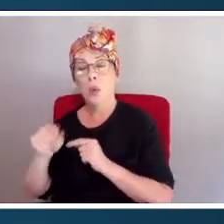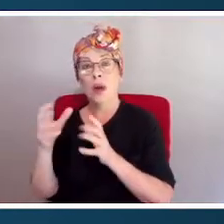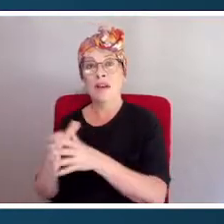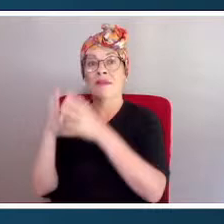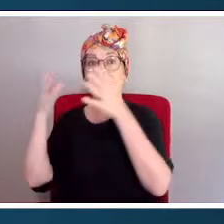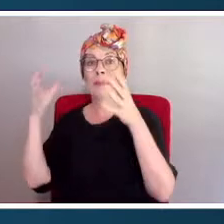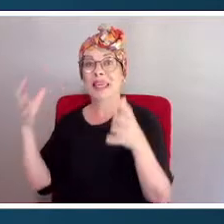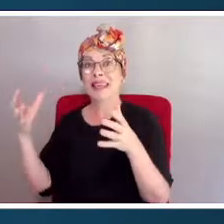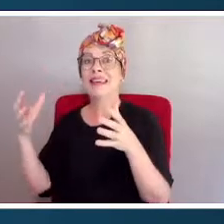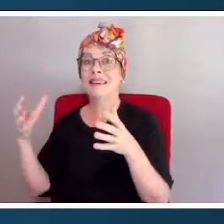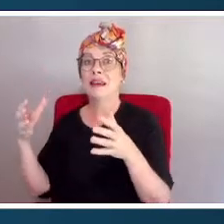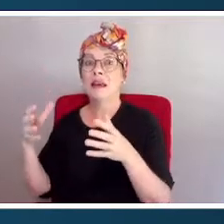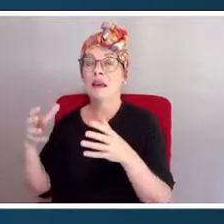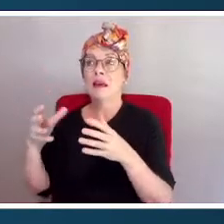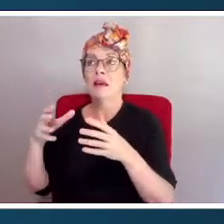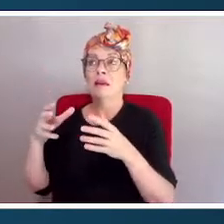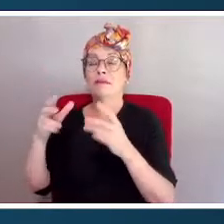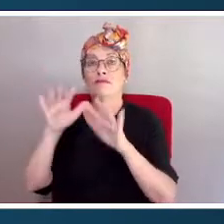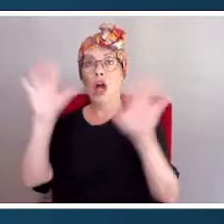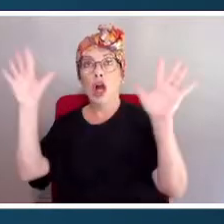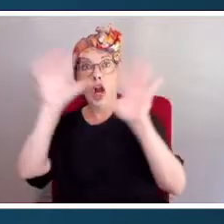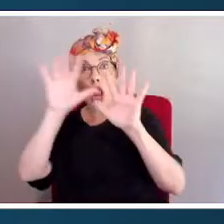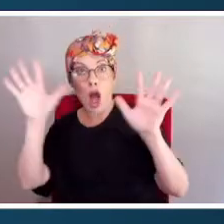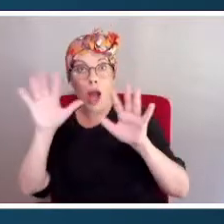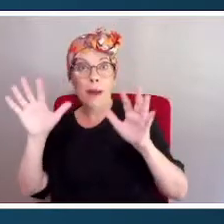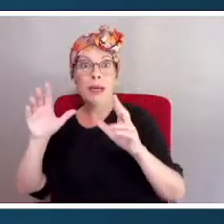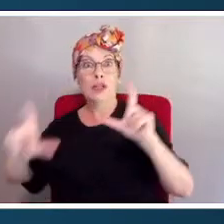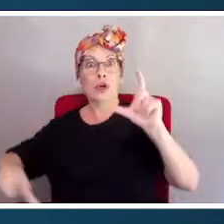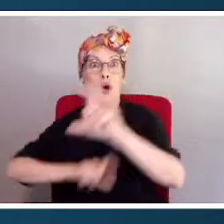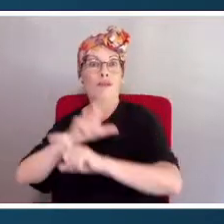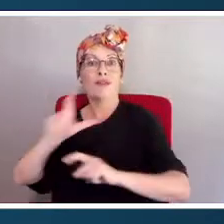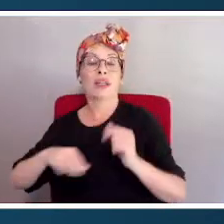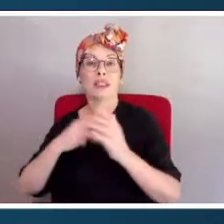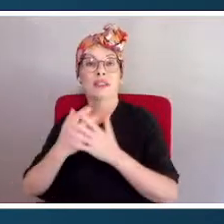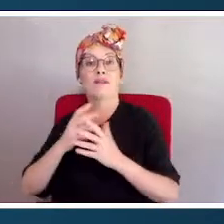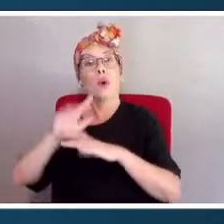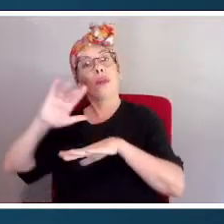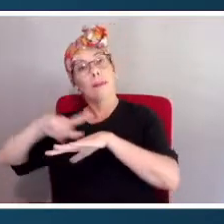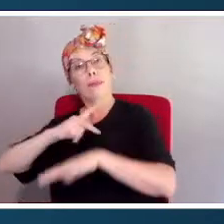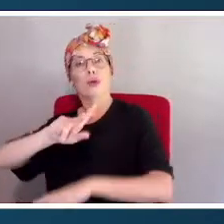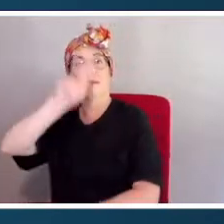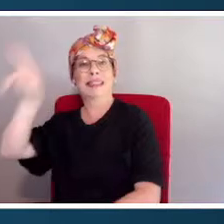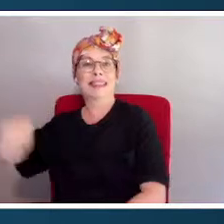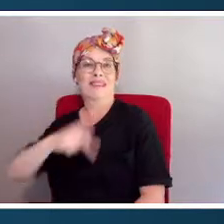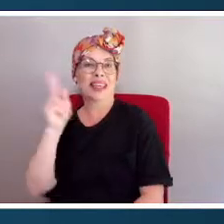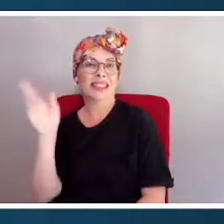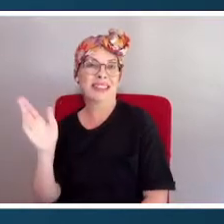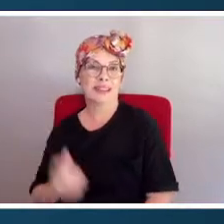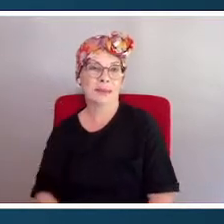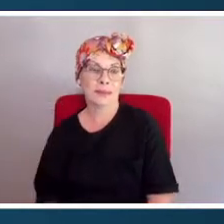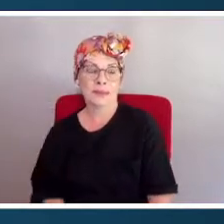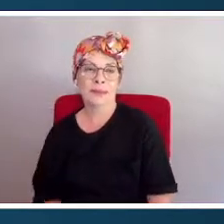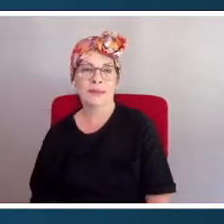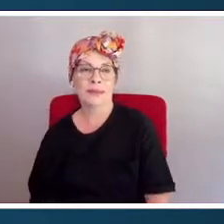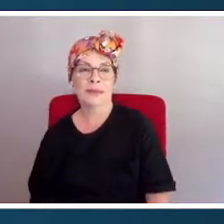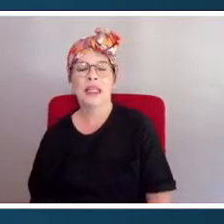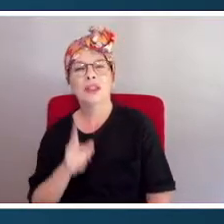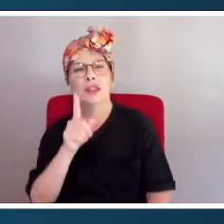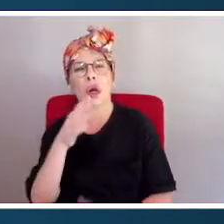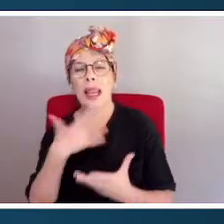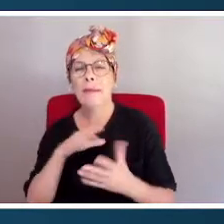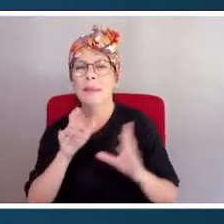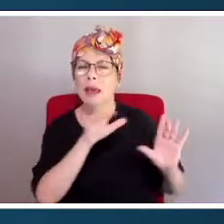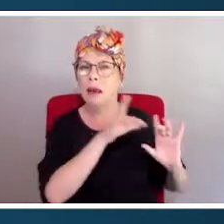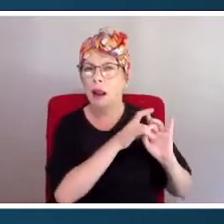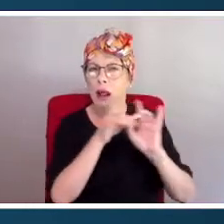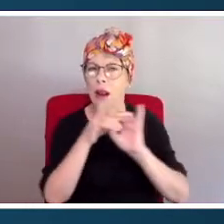Pacific. Allow me to pull these threads together. The decades ahead will